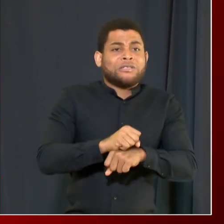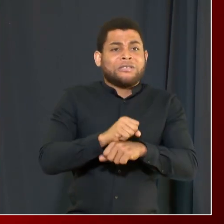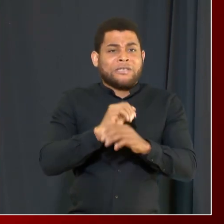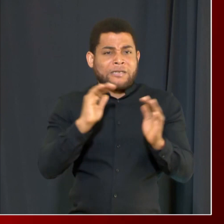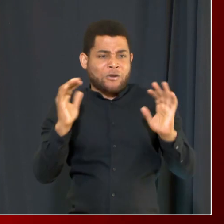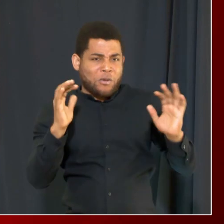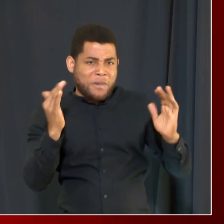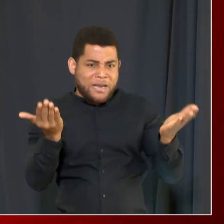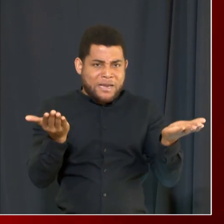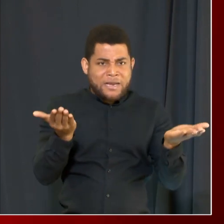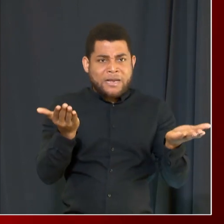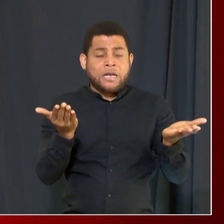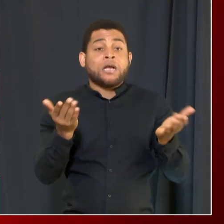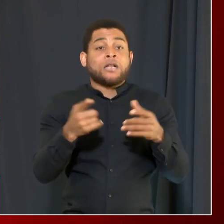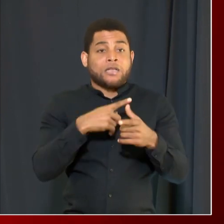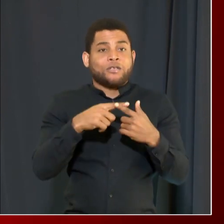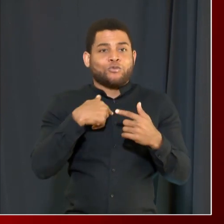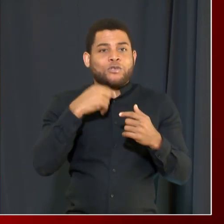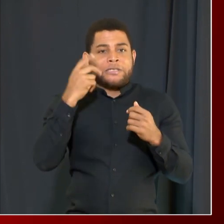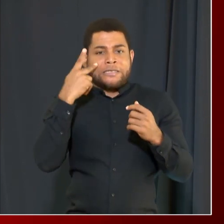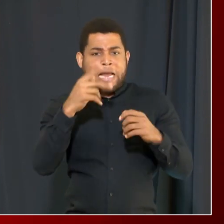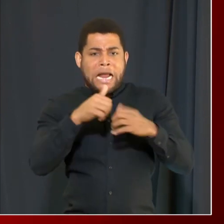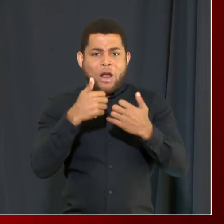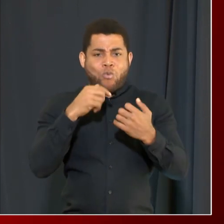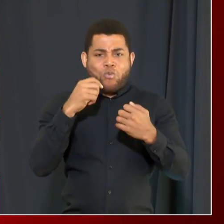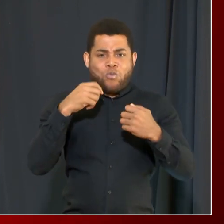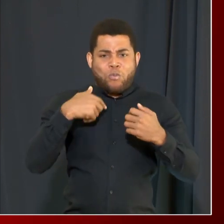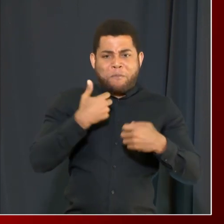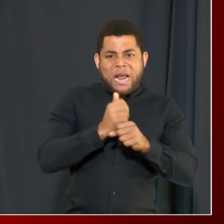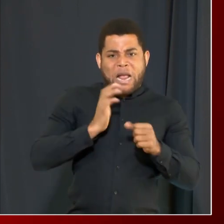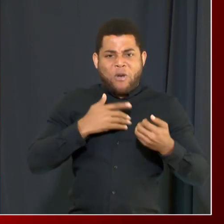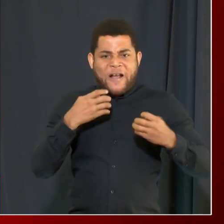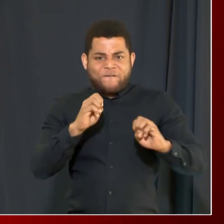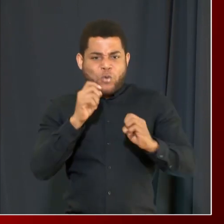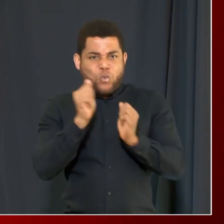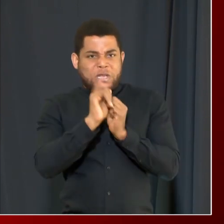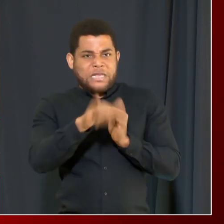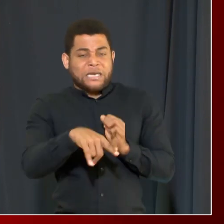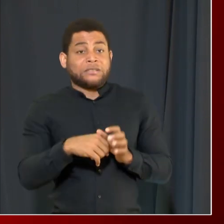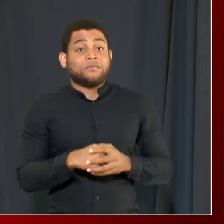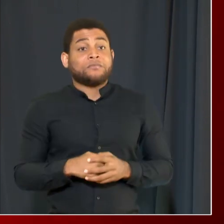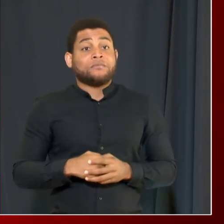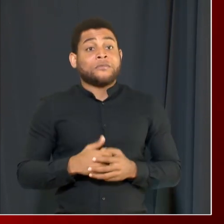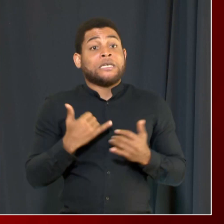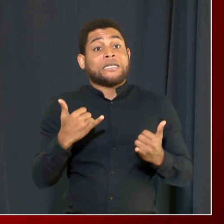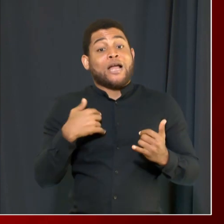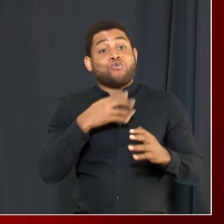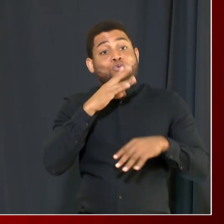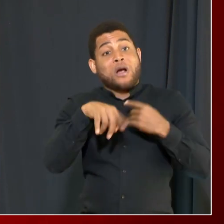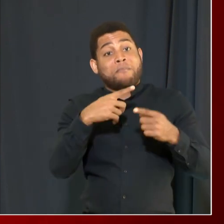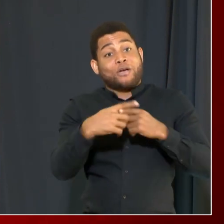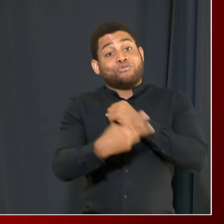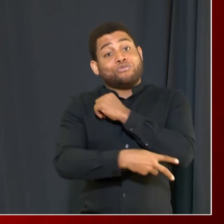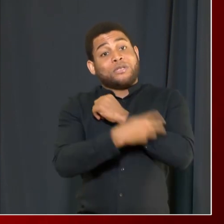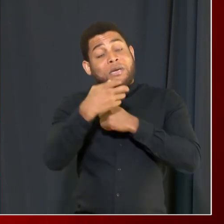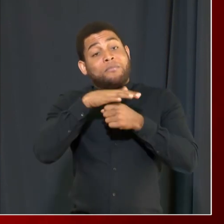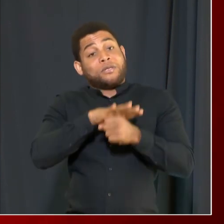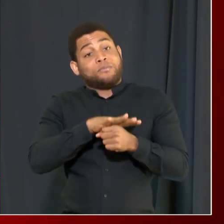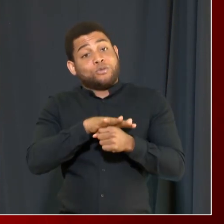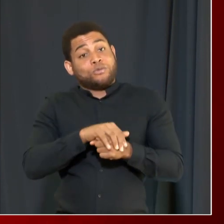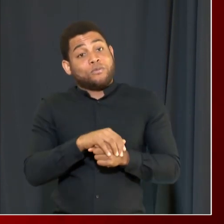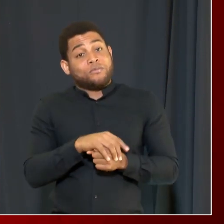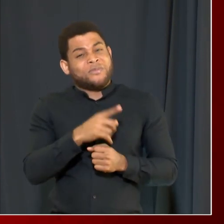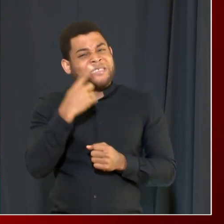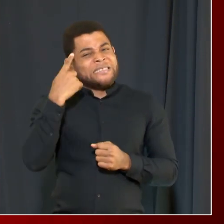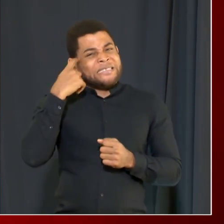in that vein. In terms of like robbery suppression, and the chief talked about that earlier, is that